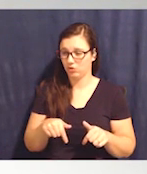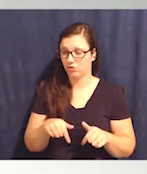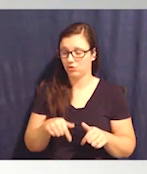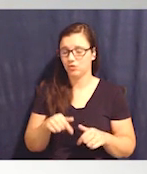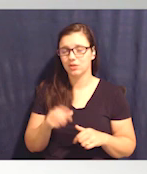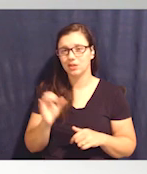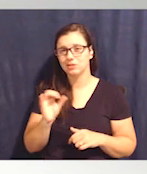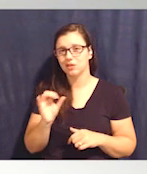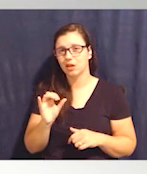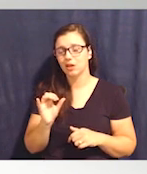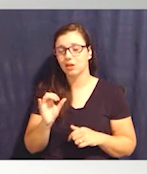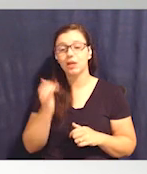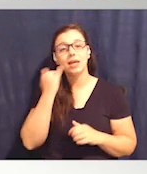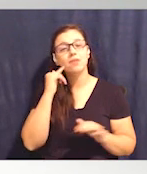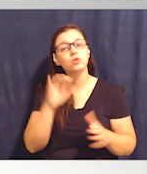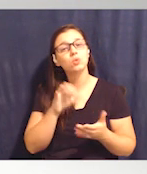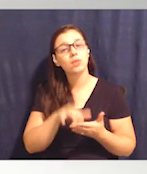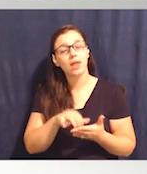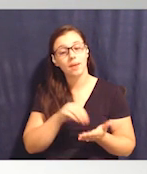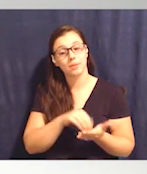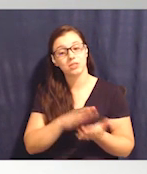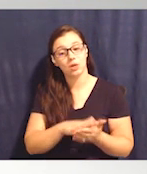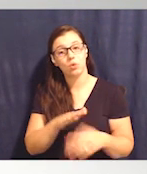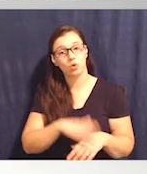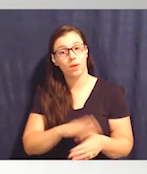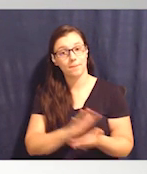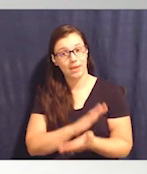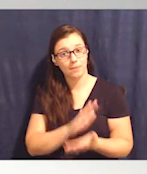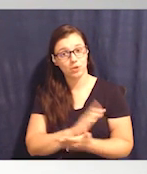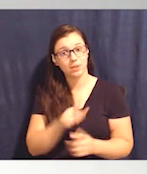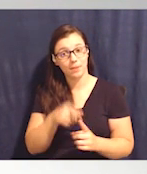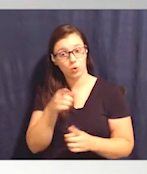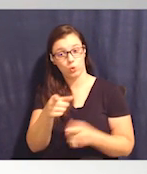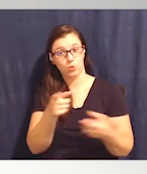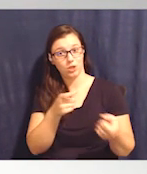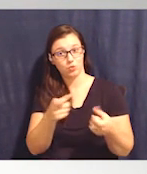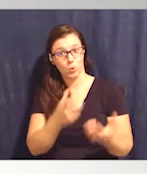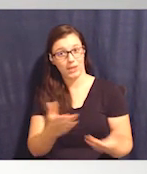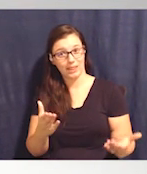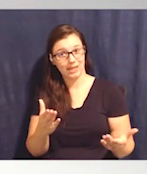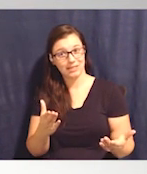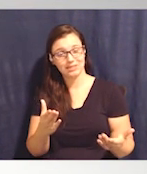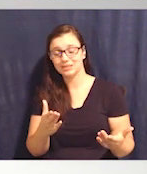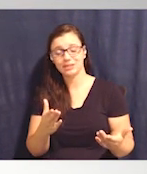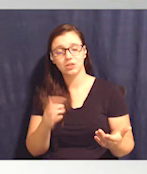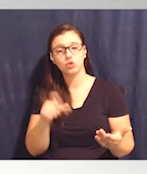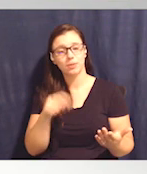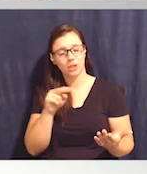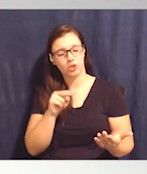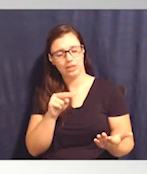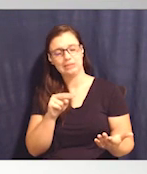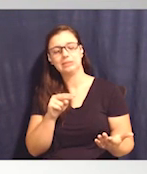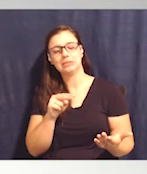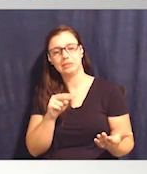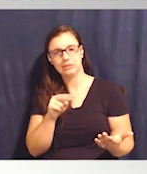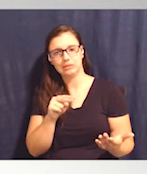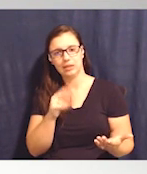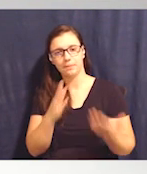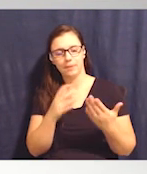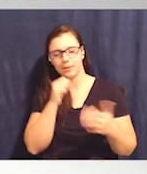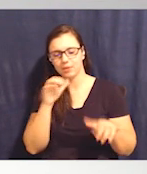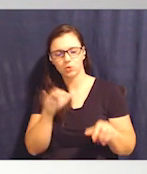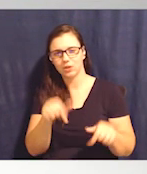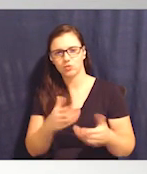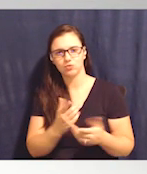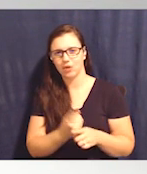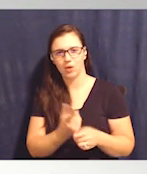putting that down on paper, and this is all about you controlling things, you ought to be looking at it going, you know what, maybe I'm not doing this the right way. Maybe I need to rethink this just